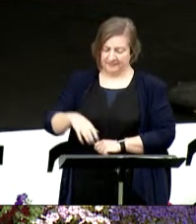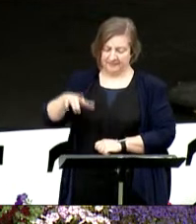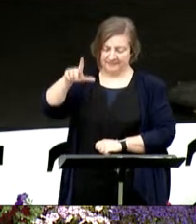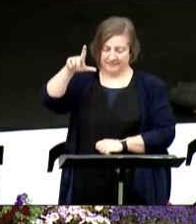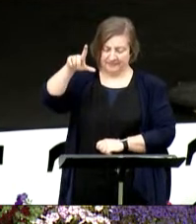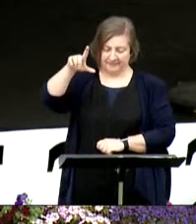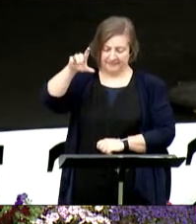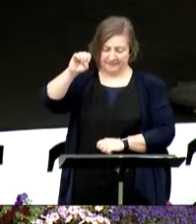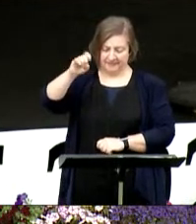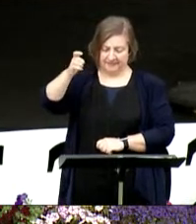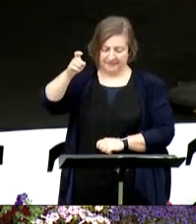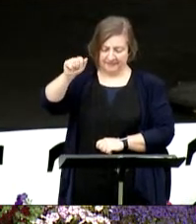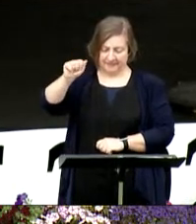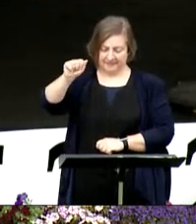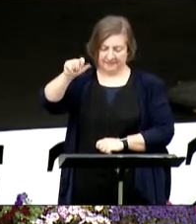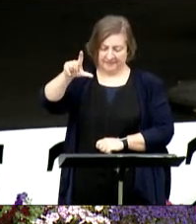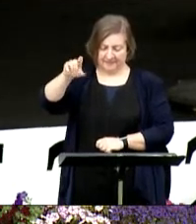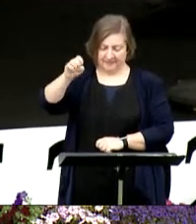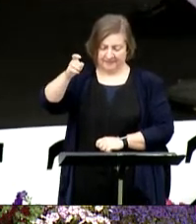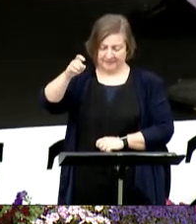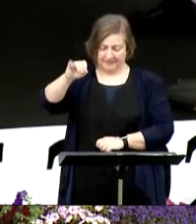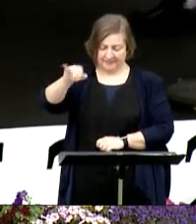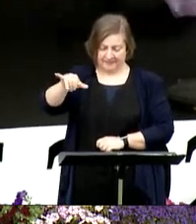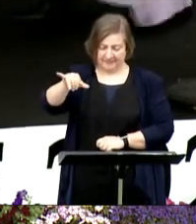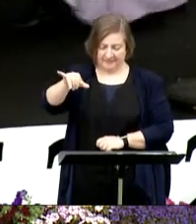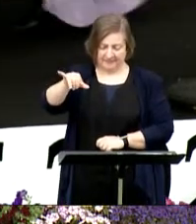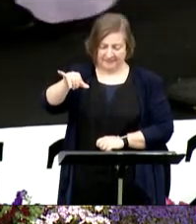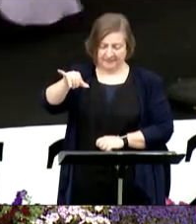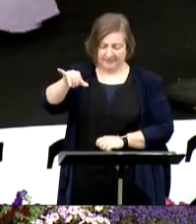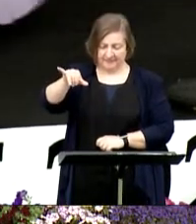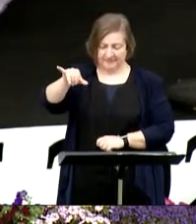Lexa Lixie McCordy.